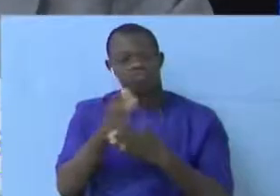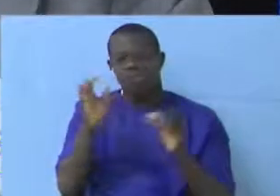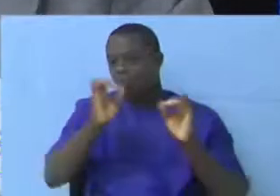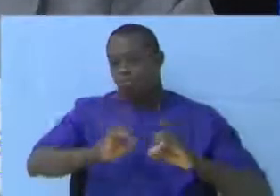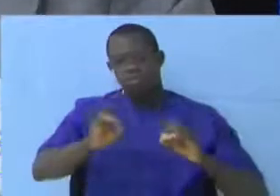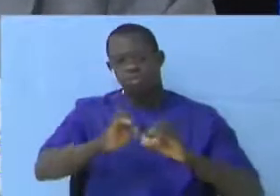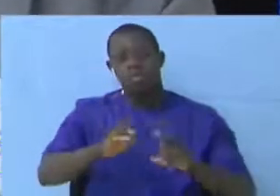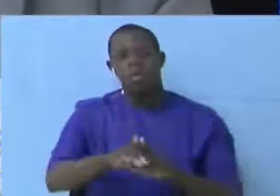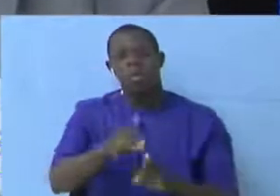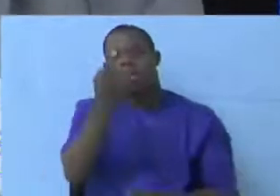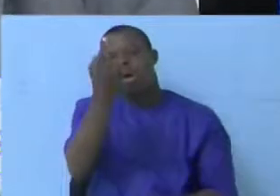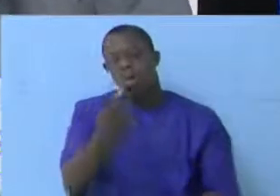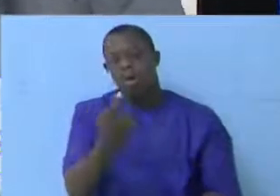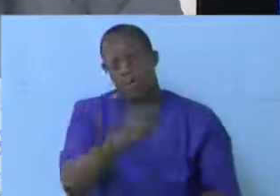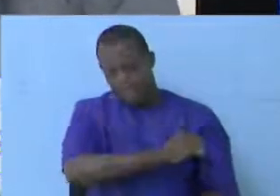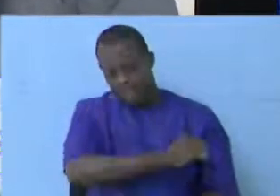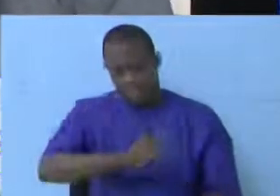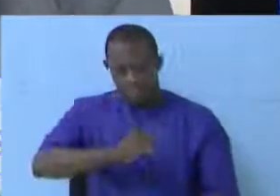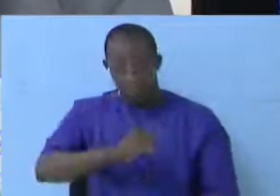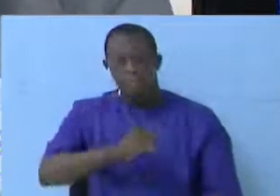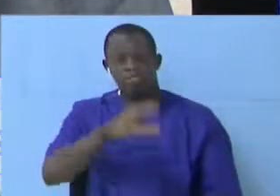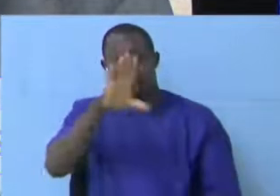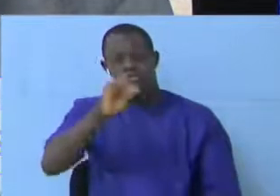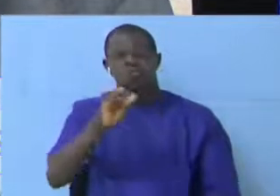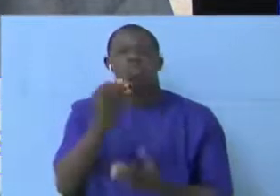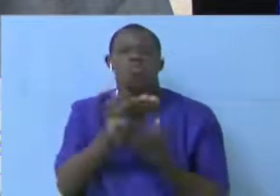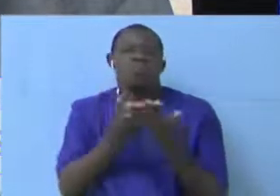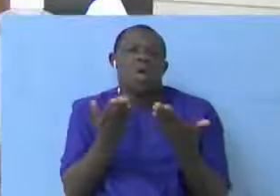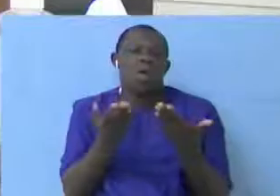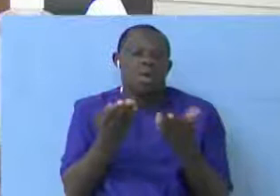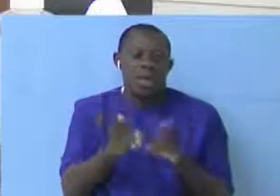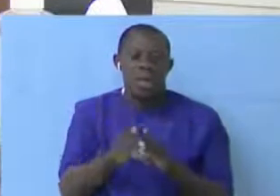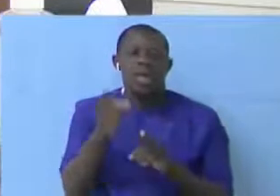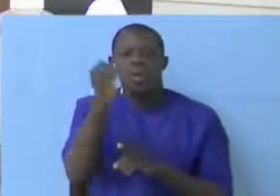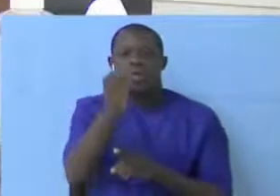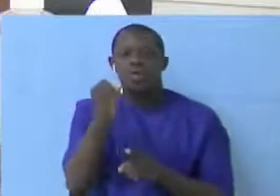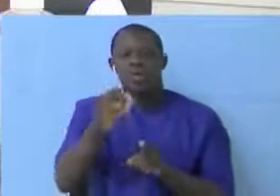The only crime she committed was his Bailo's former wife, I'm not sure. When